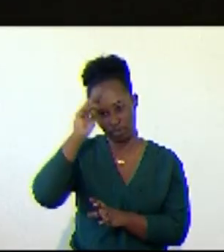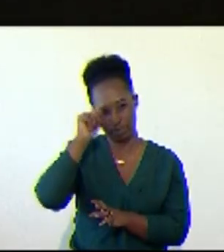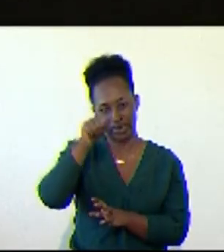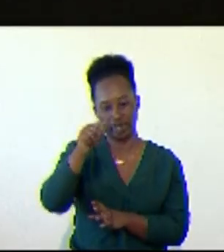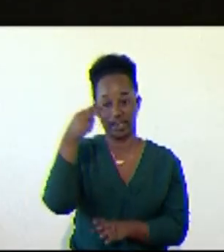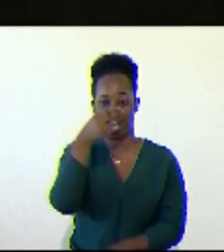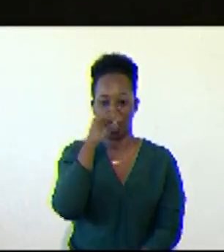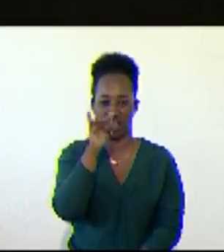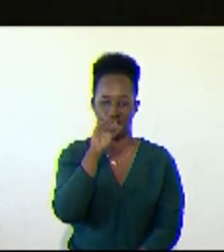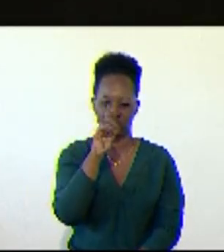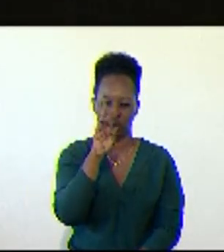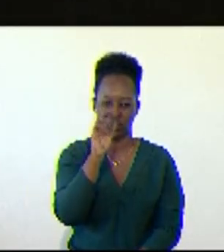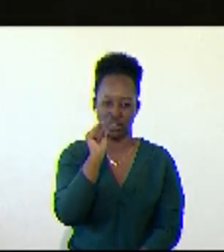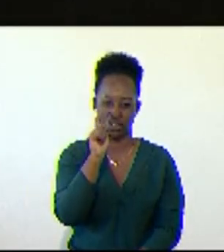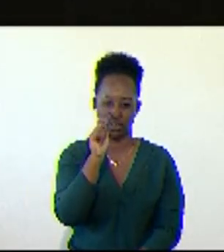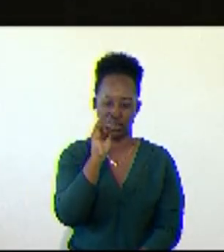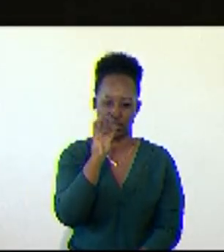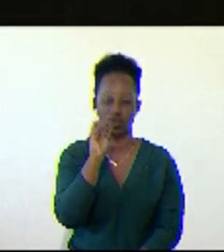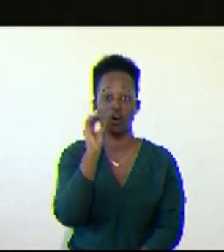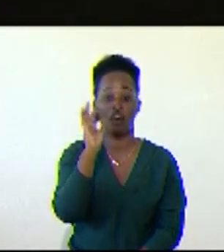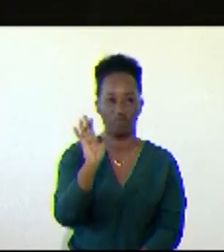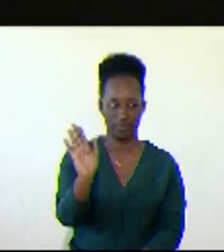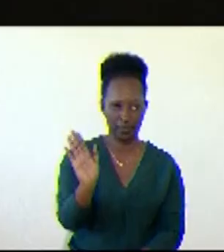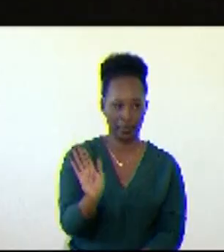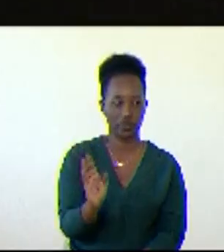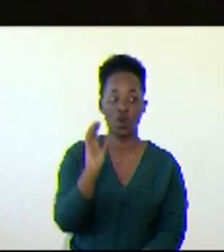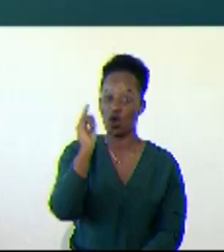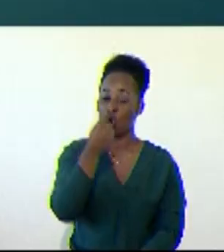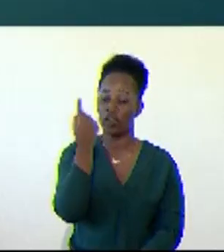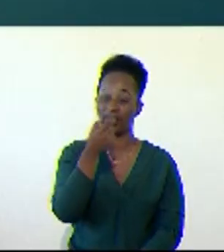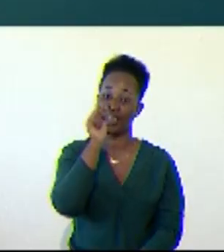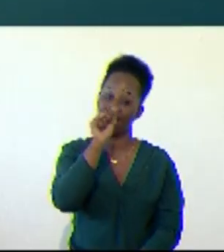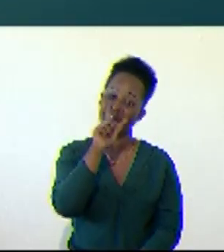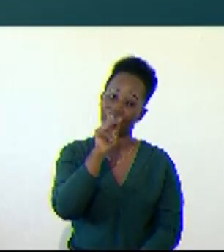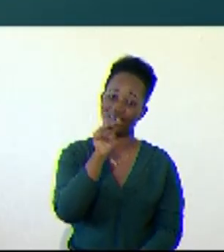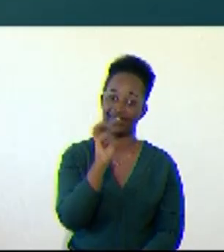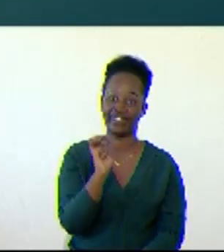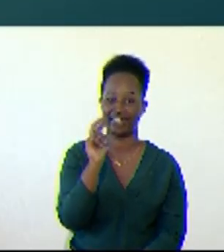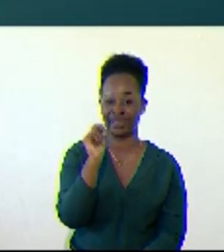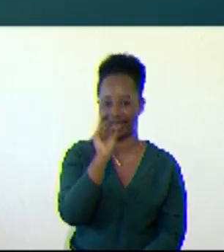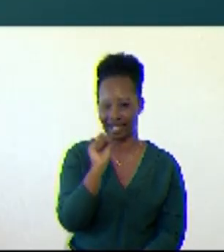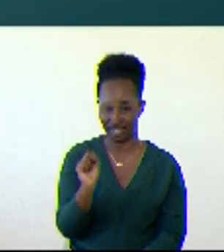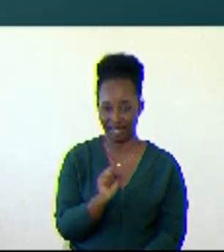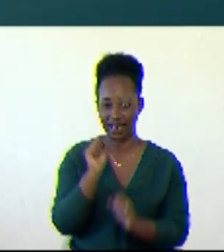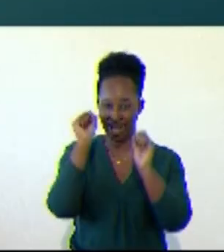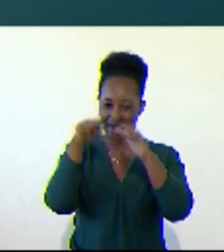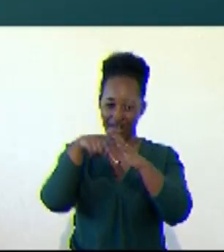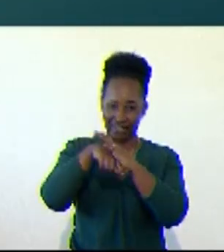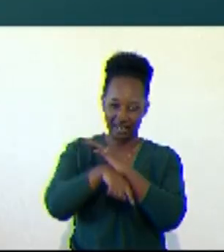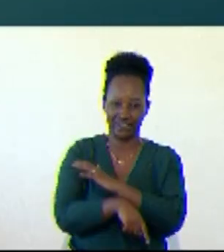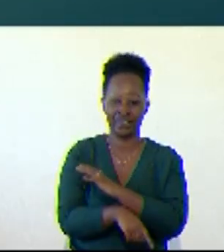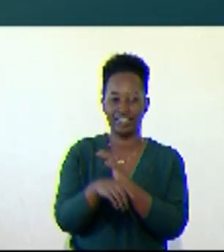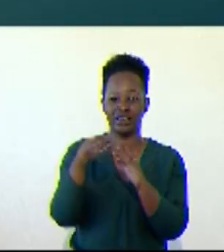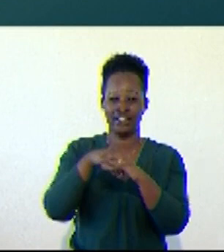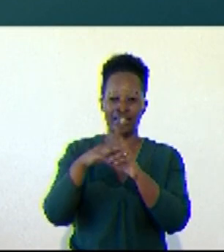of alkenes. So only alkenes with this double bond can undergo electrophilic addition